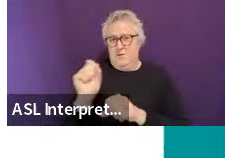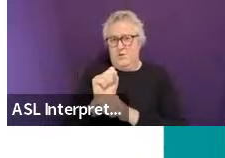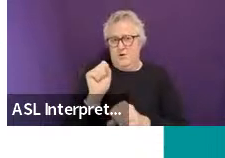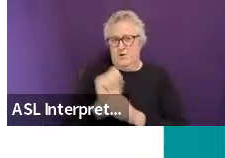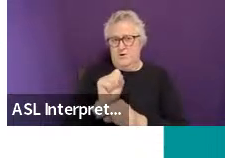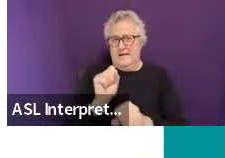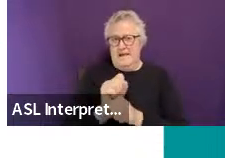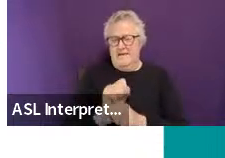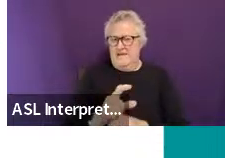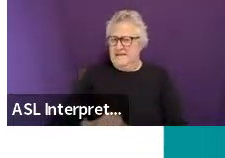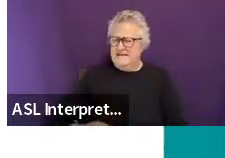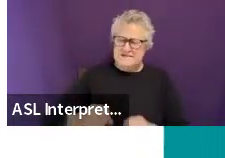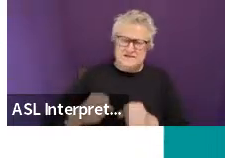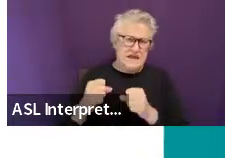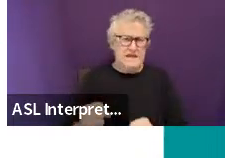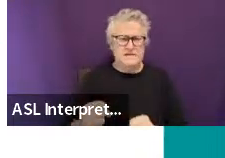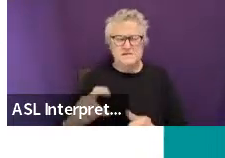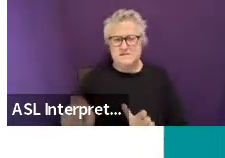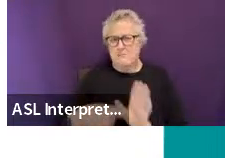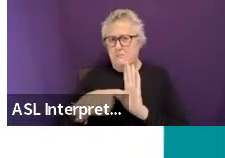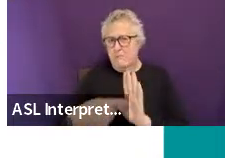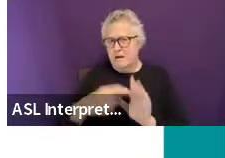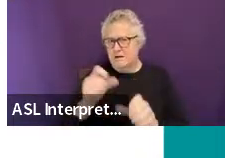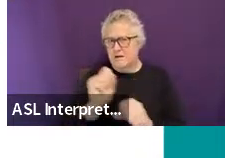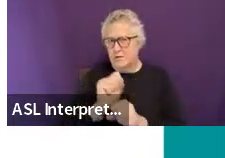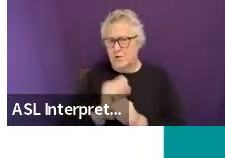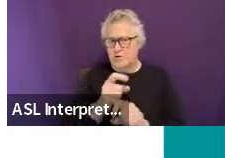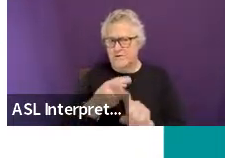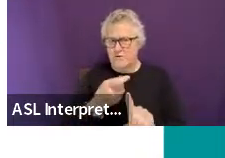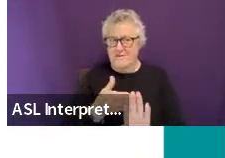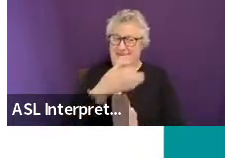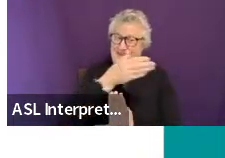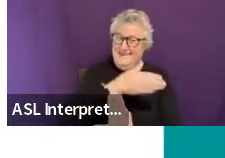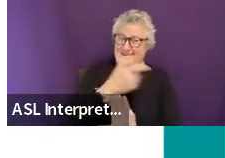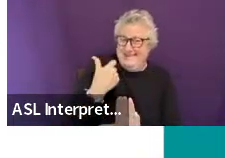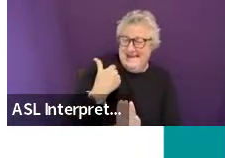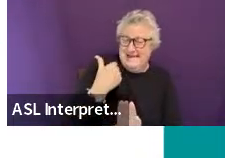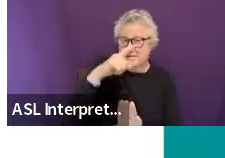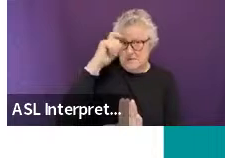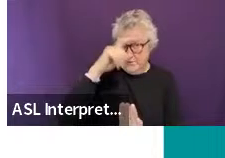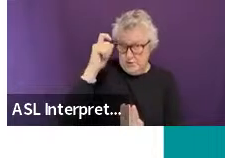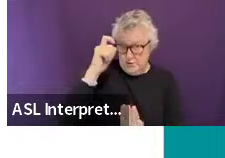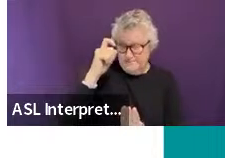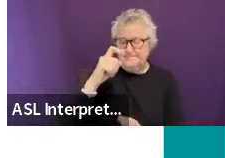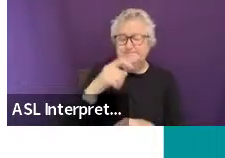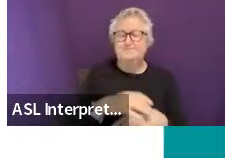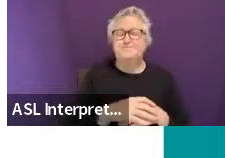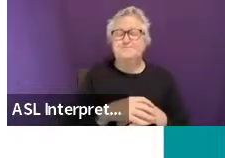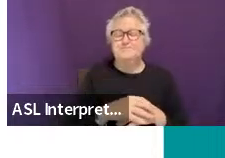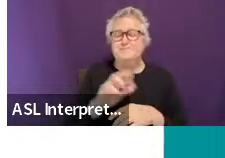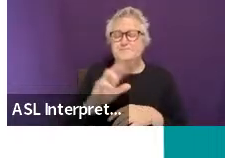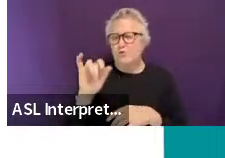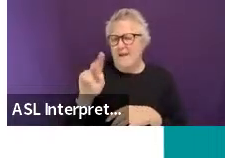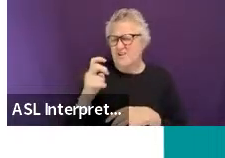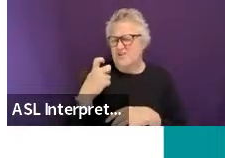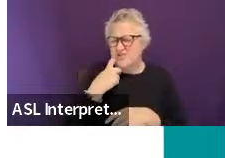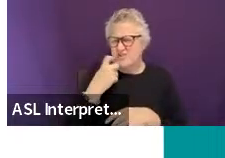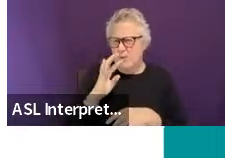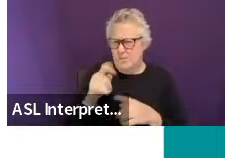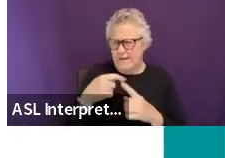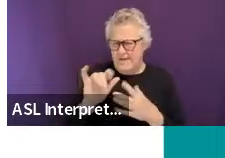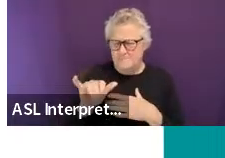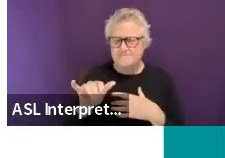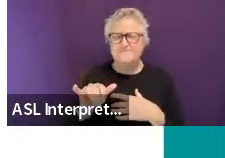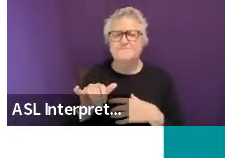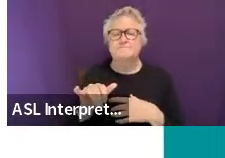last summer, and you saw the results of some of that when Ryan spoke earlier. In between both of those, we have enough data that we can provide a